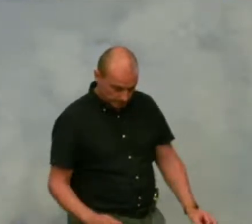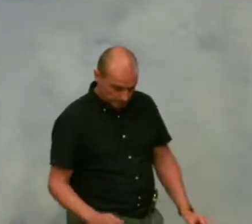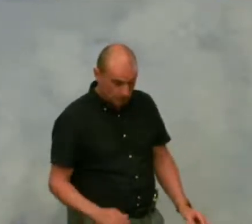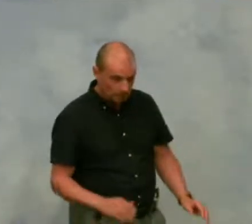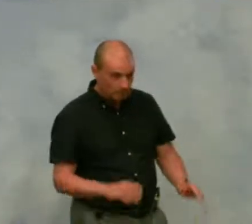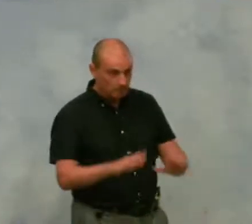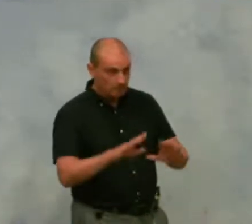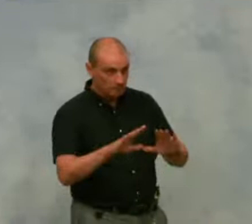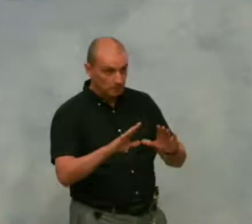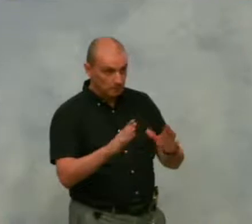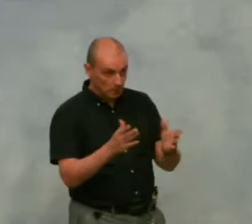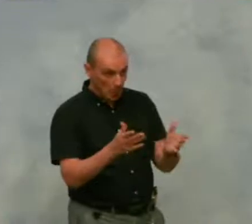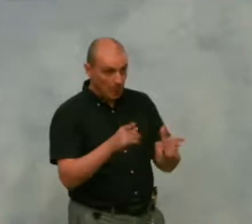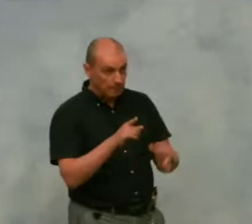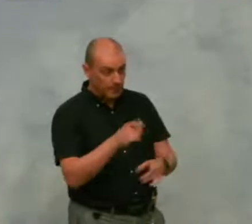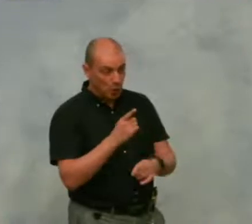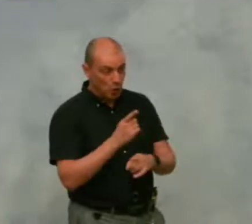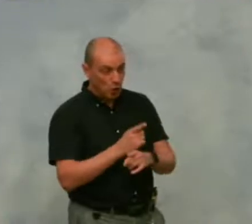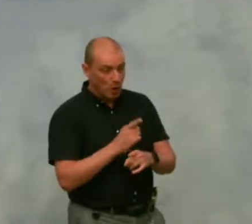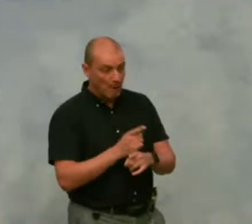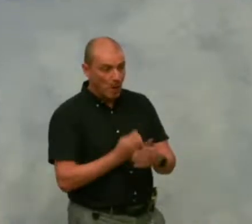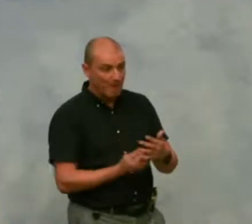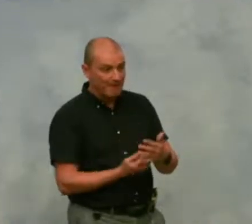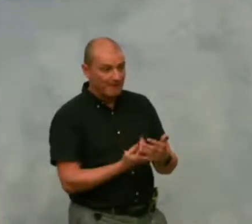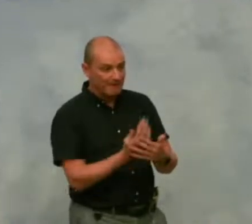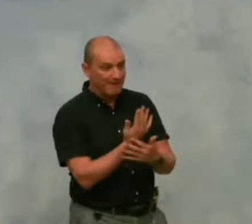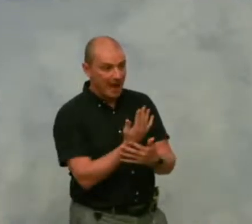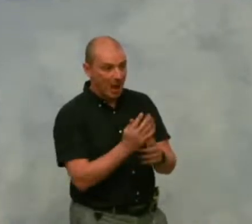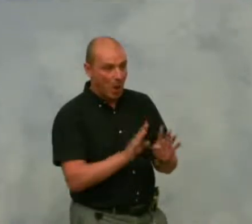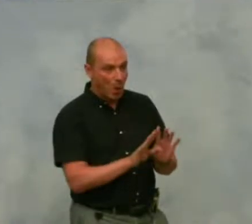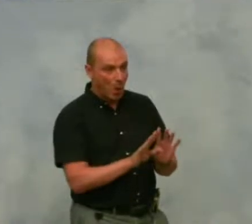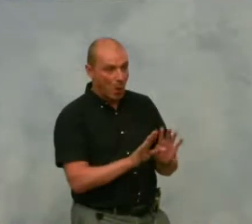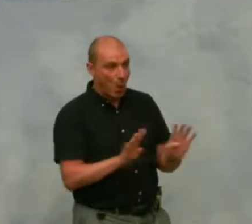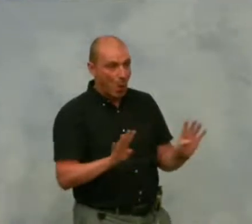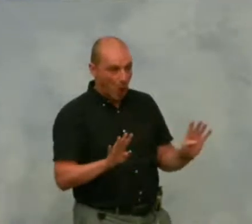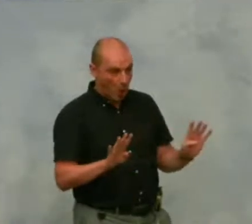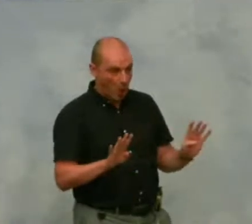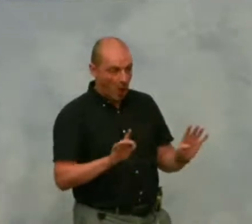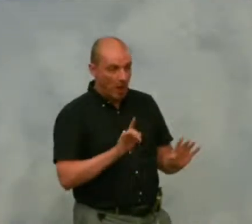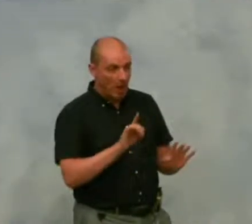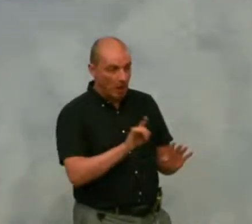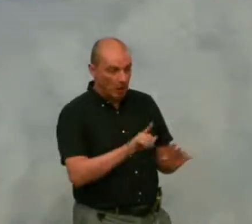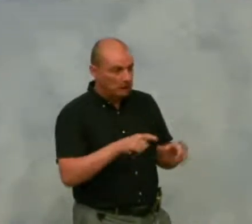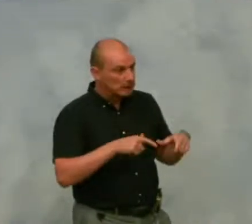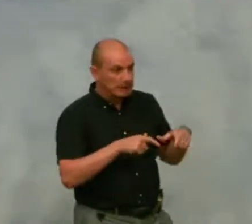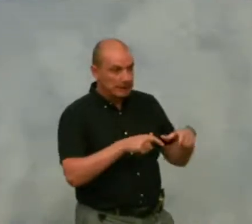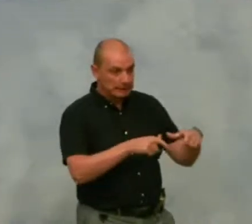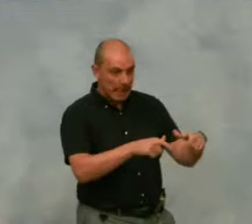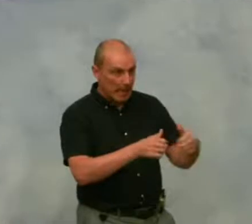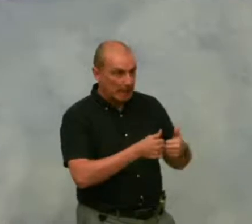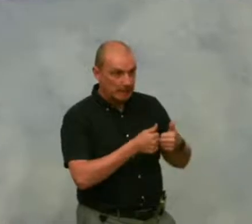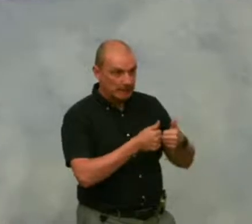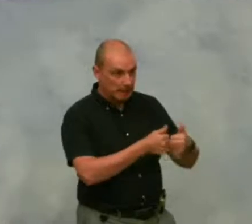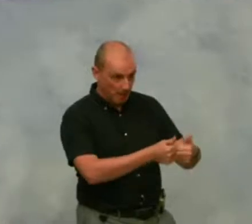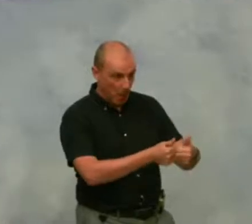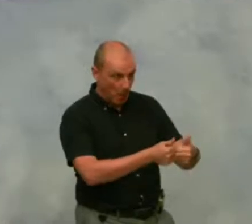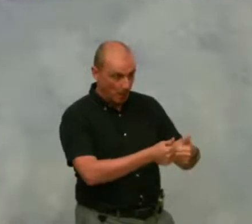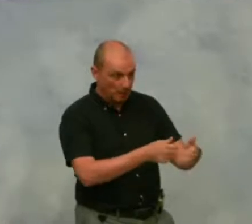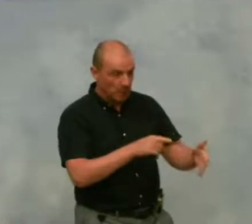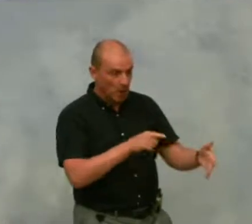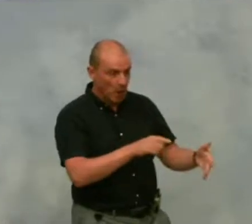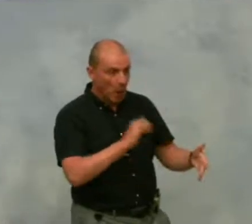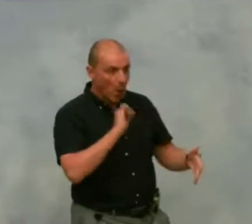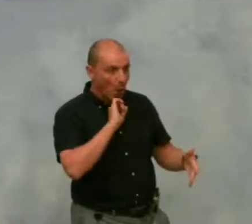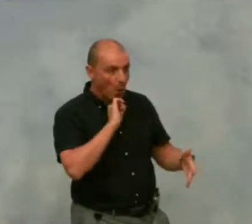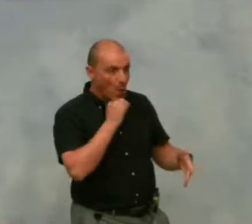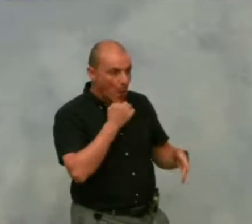If I pick up the firewall, first of all, it is still in support and it will be replaced before it gets